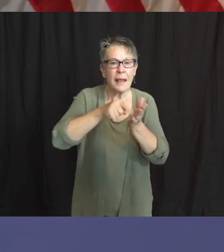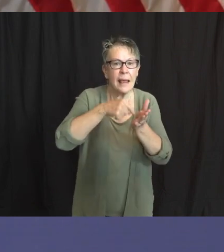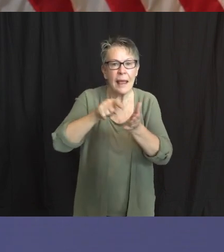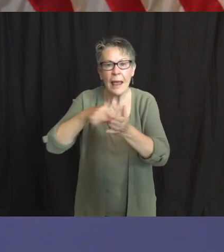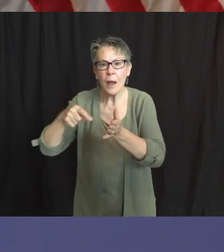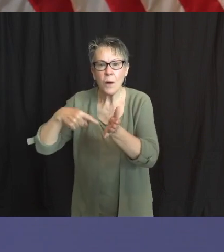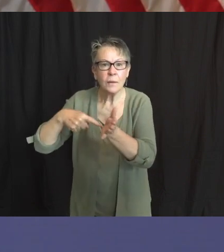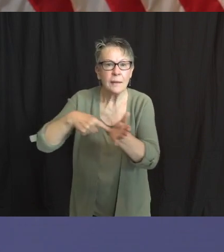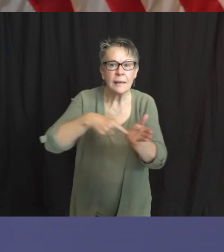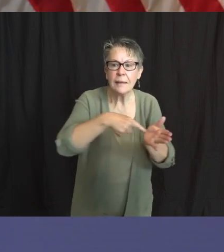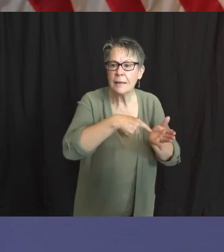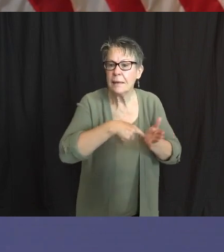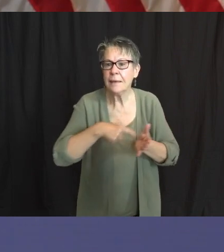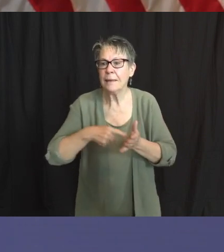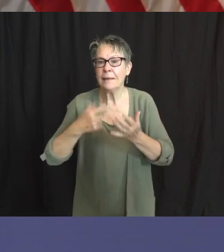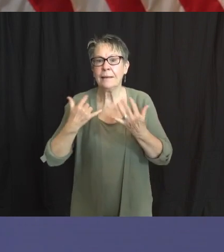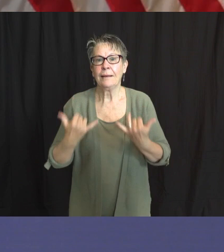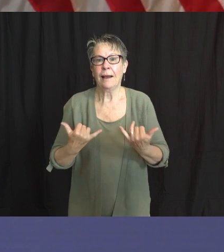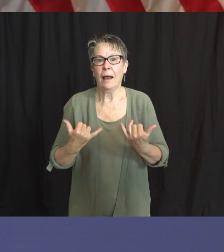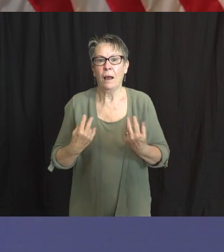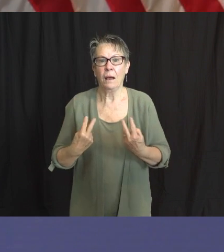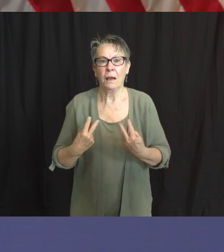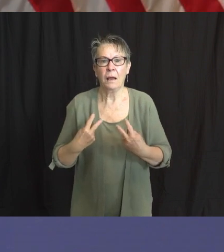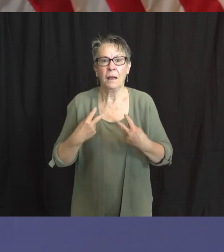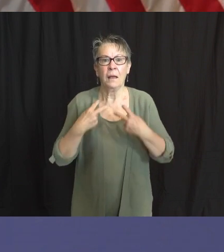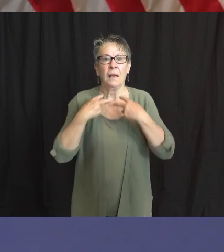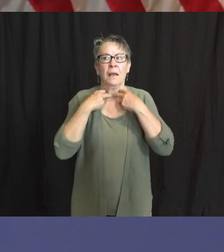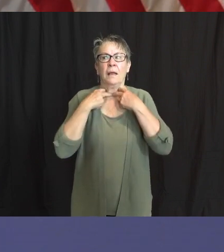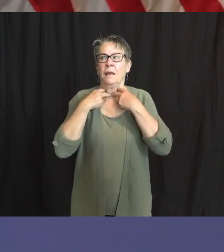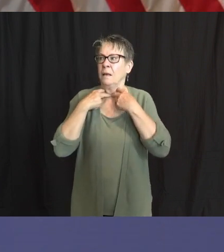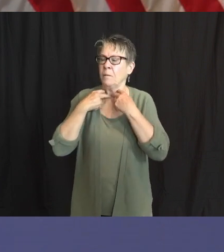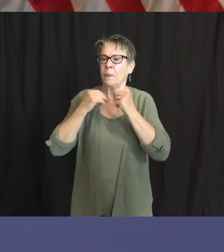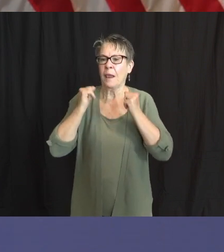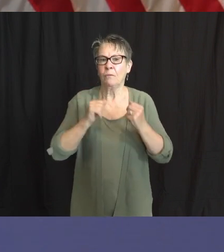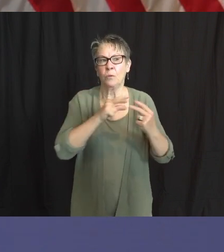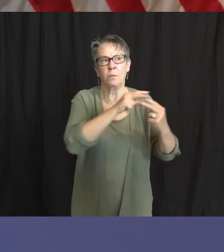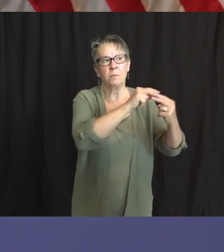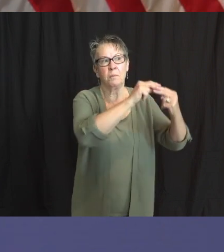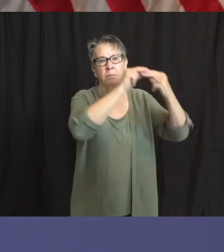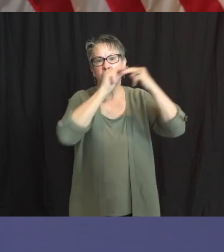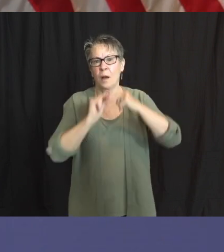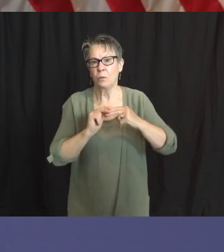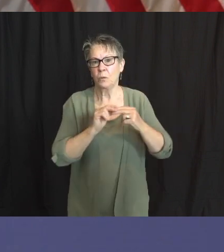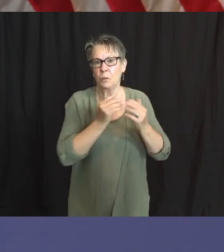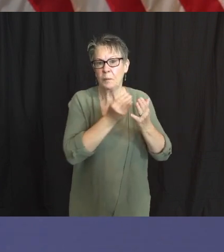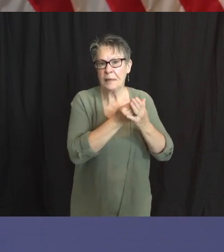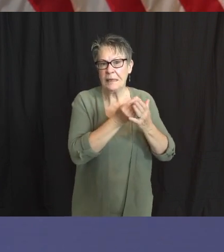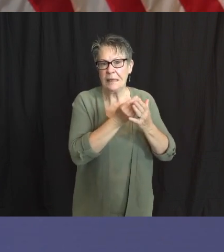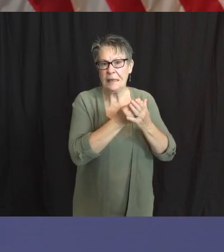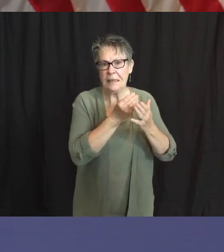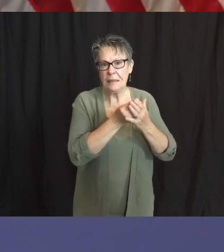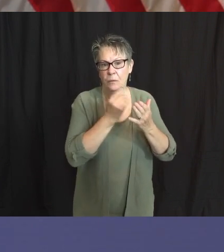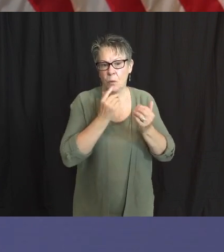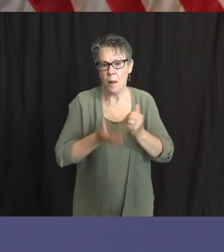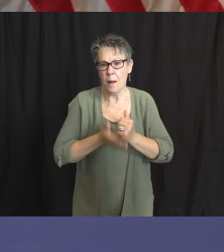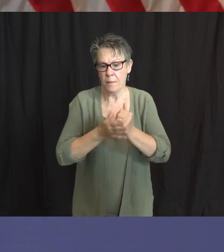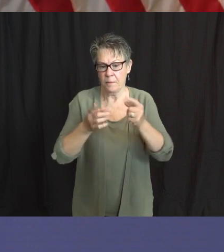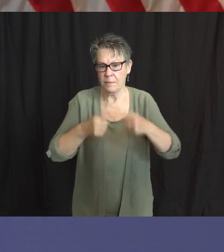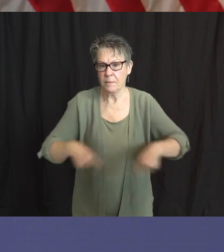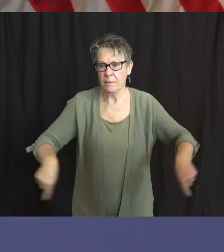have no choice but to borrow, particularly with the federal funding still an open item.